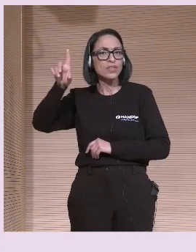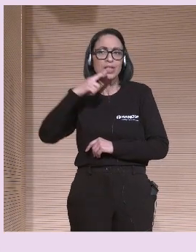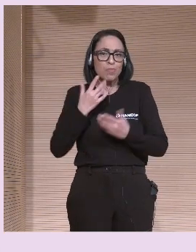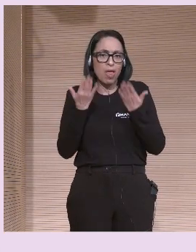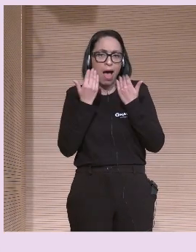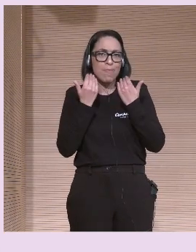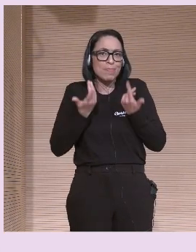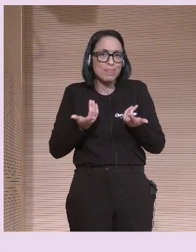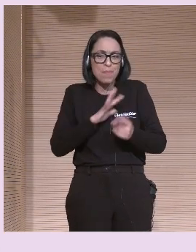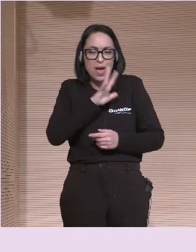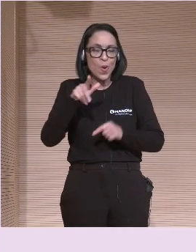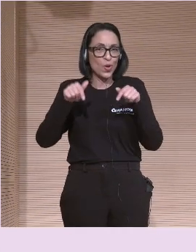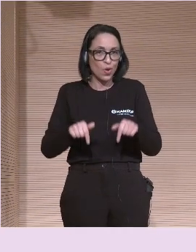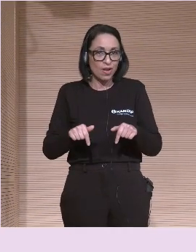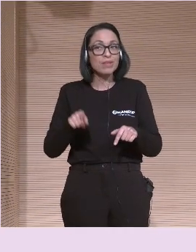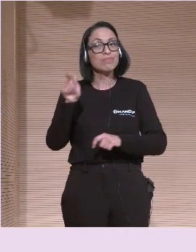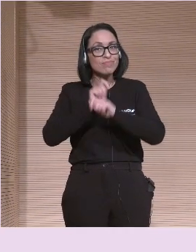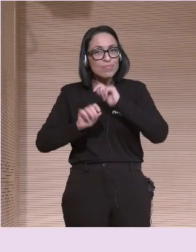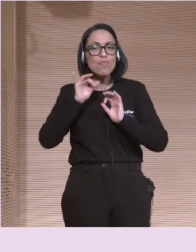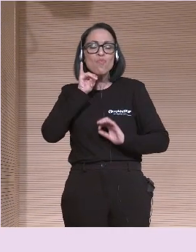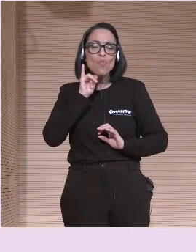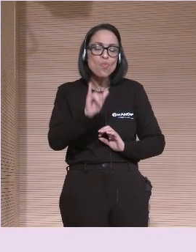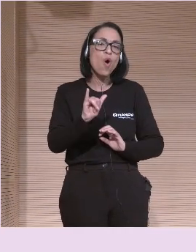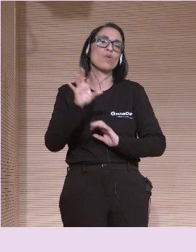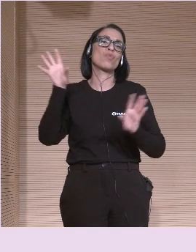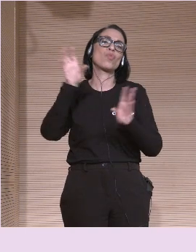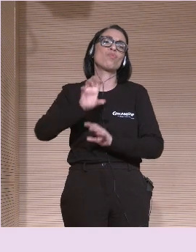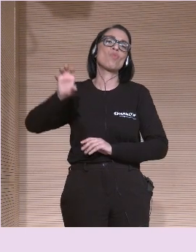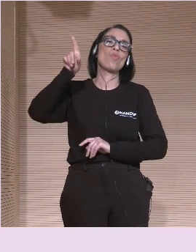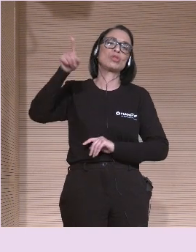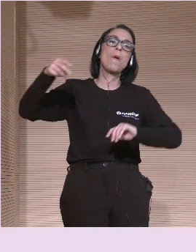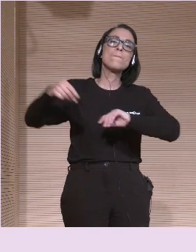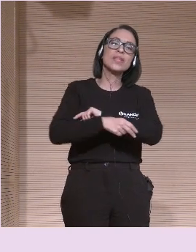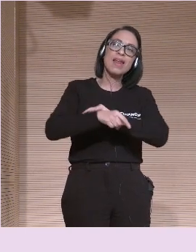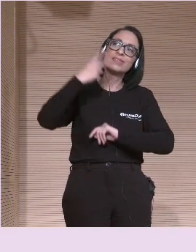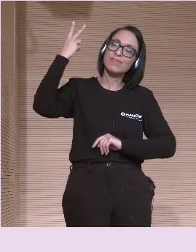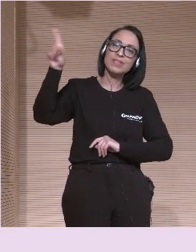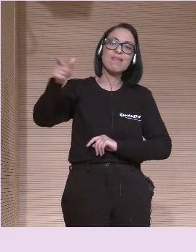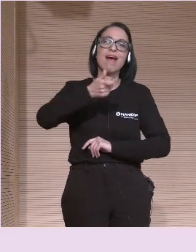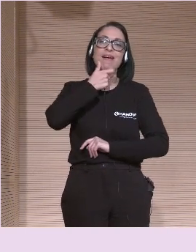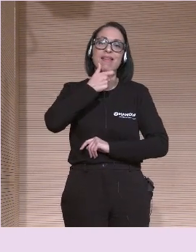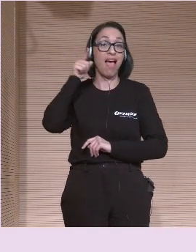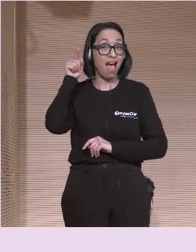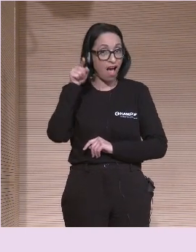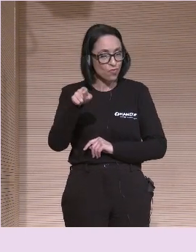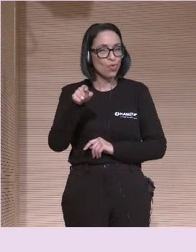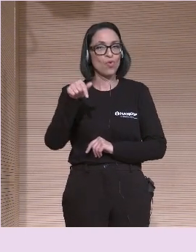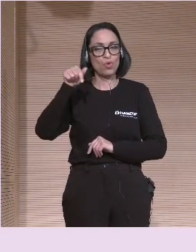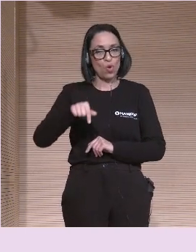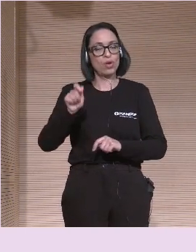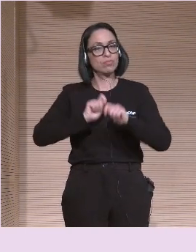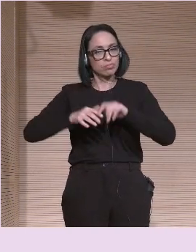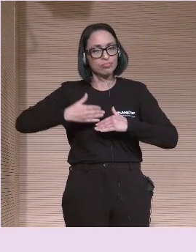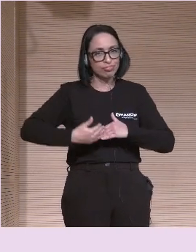permanent migration museum for Britain. And this is a project which has been in existence for about 12 years